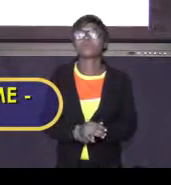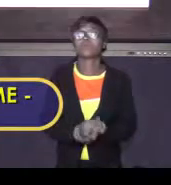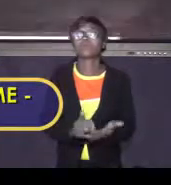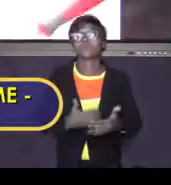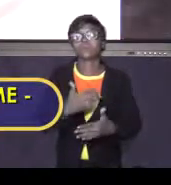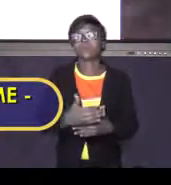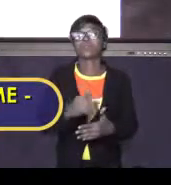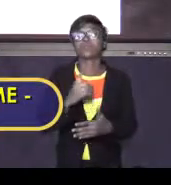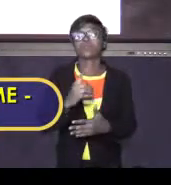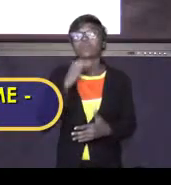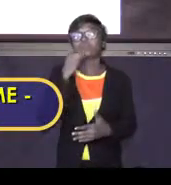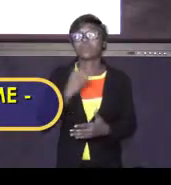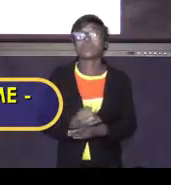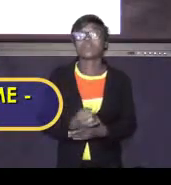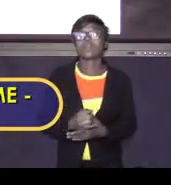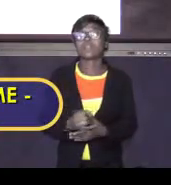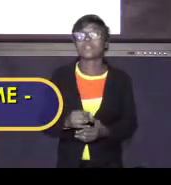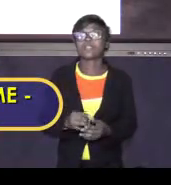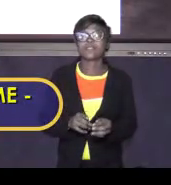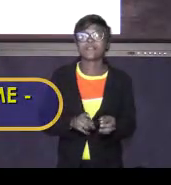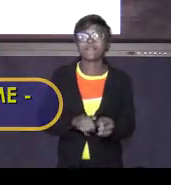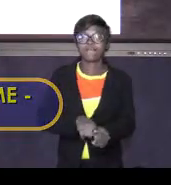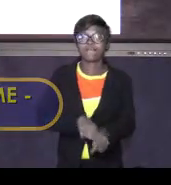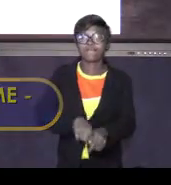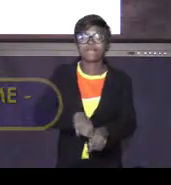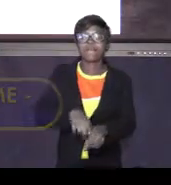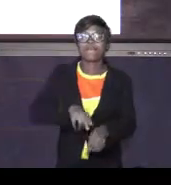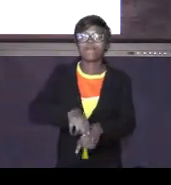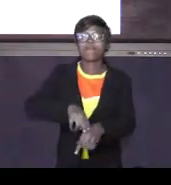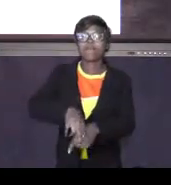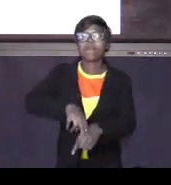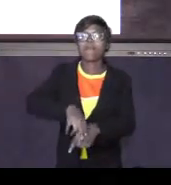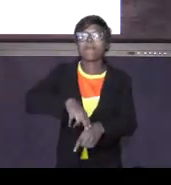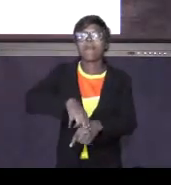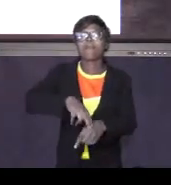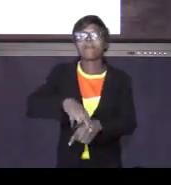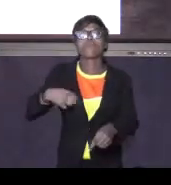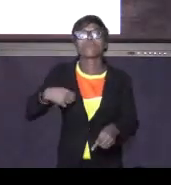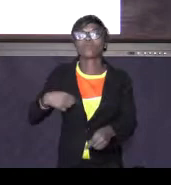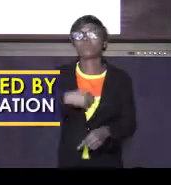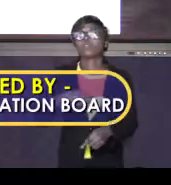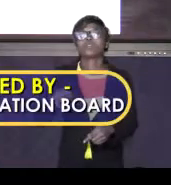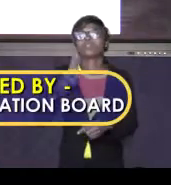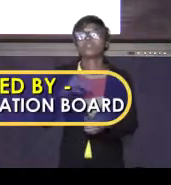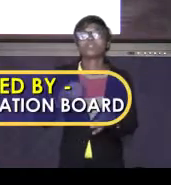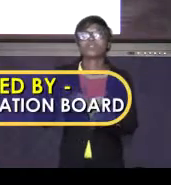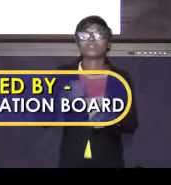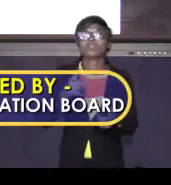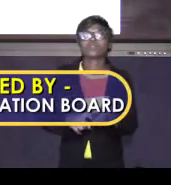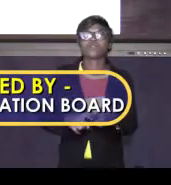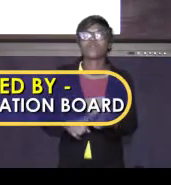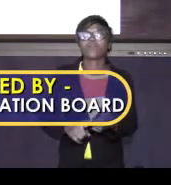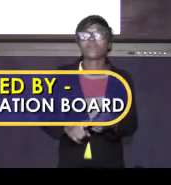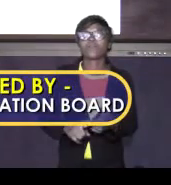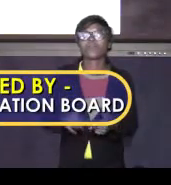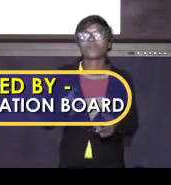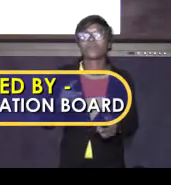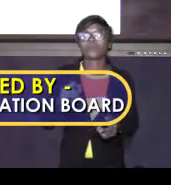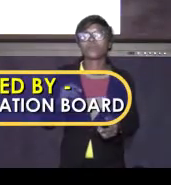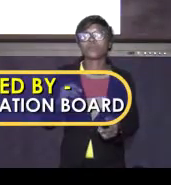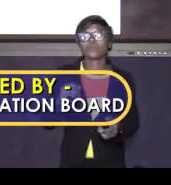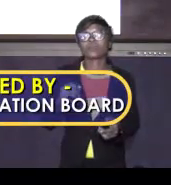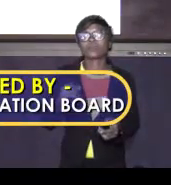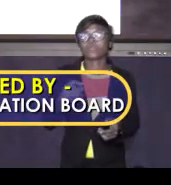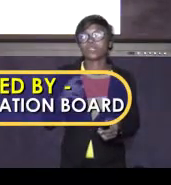Good one. Next example is file. We use file for when file that